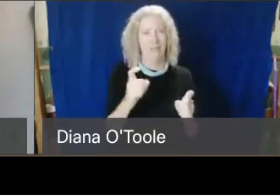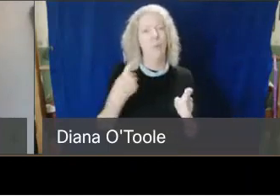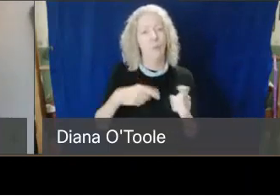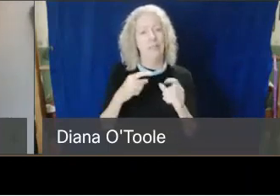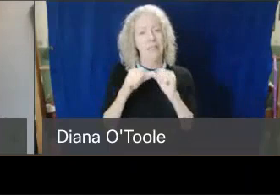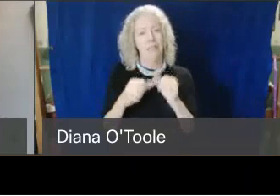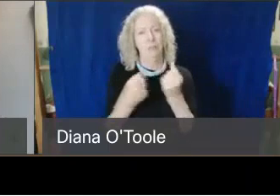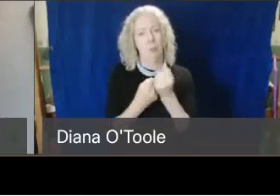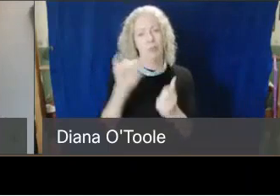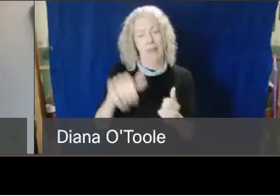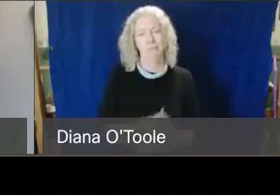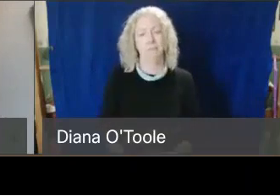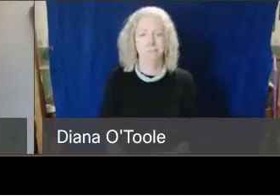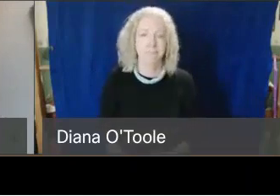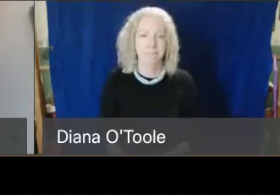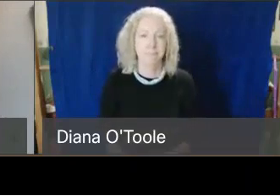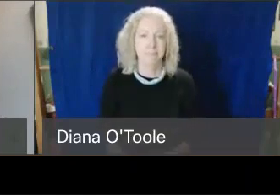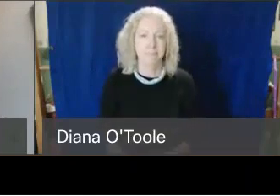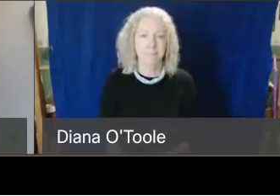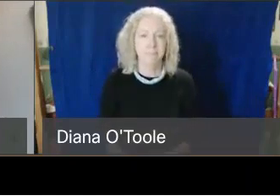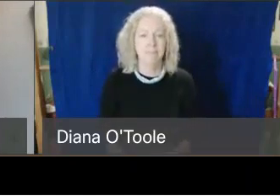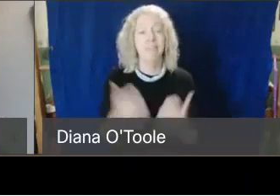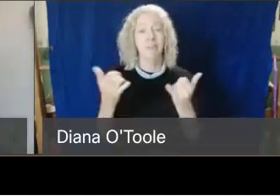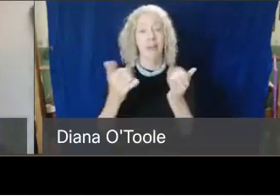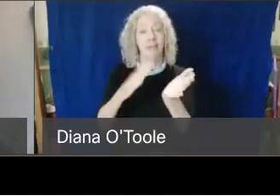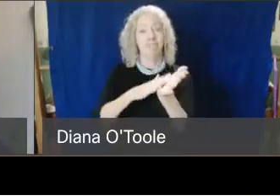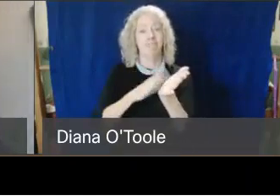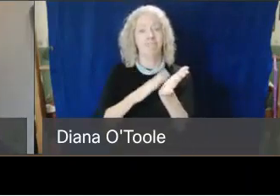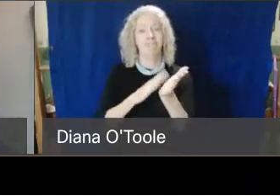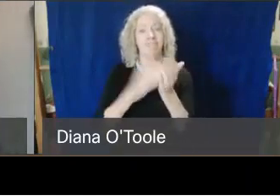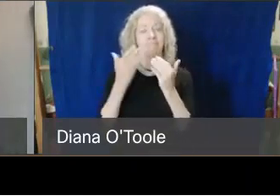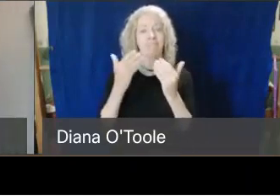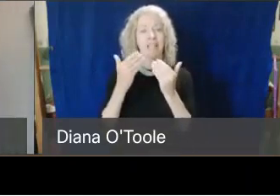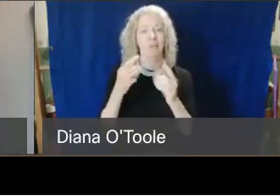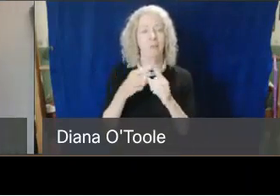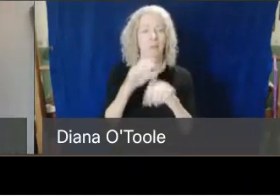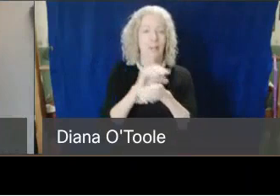I want to just run through some kudos and advising and testing.